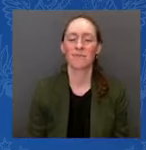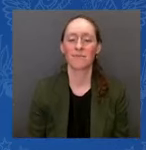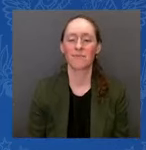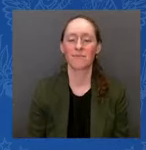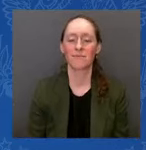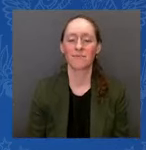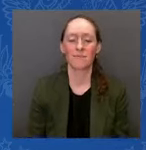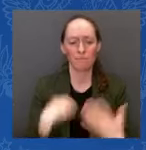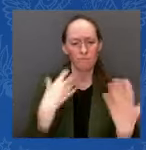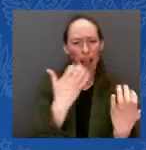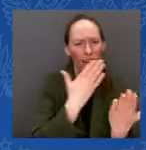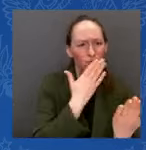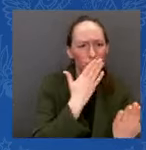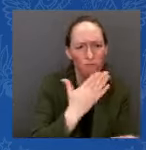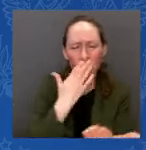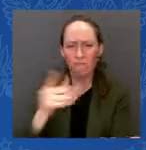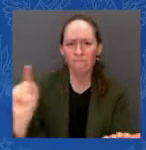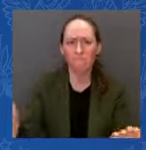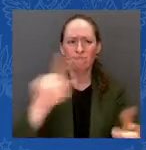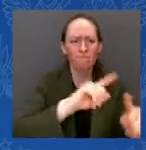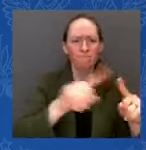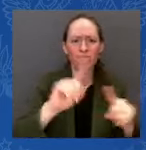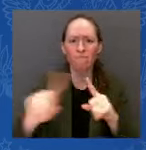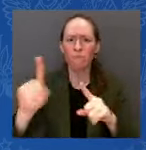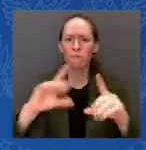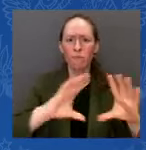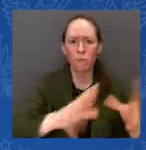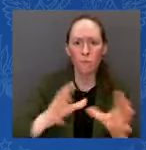who are here today. Thank you for being here.